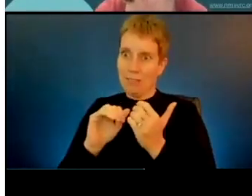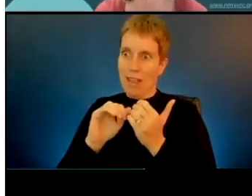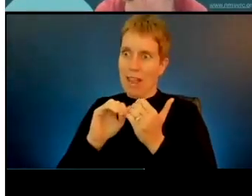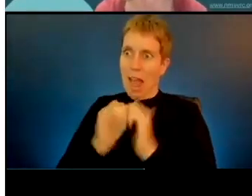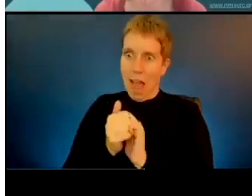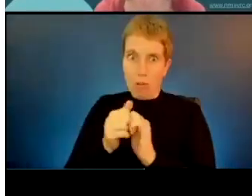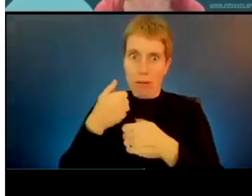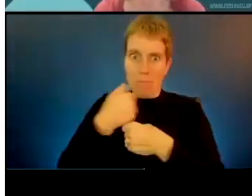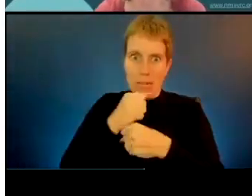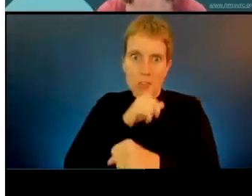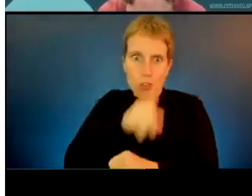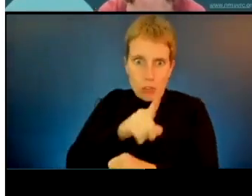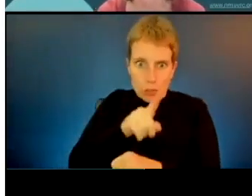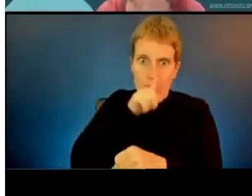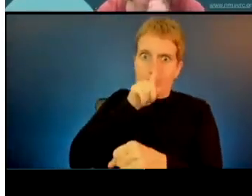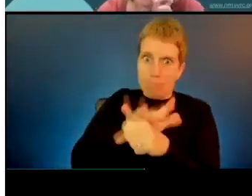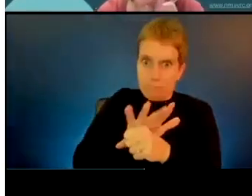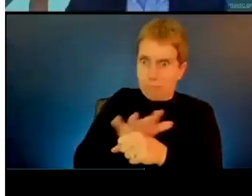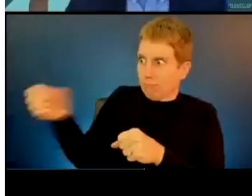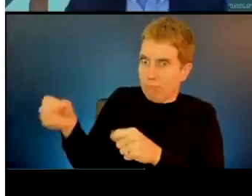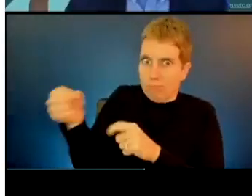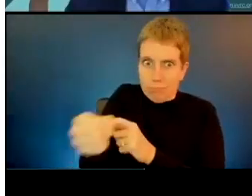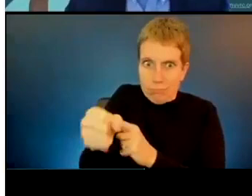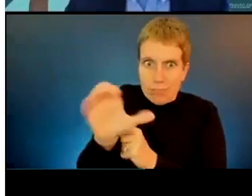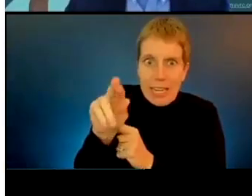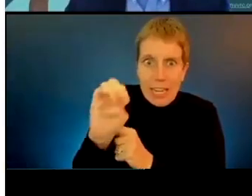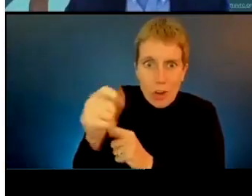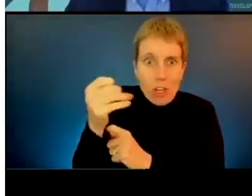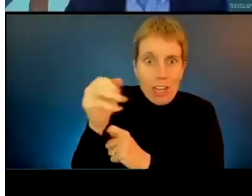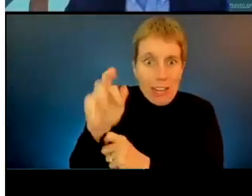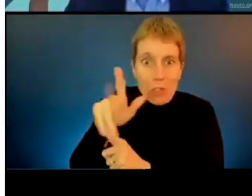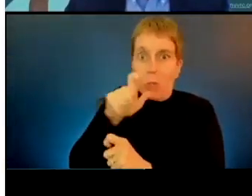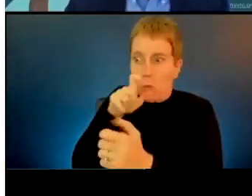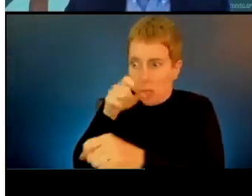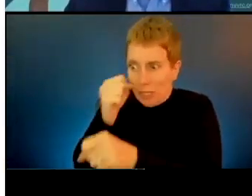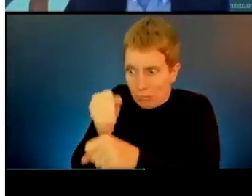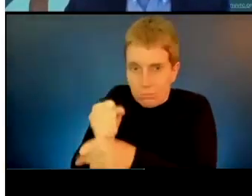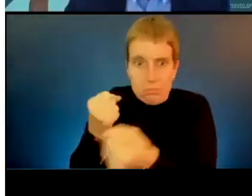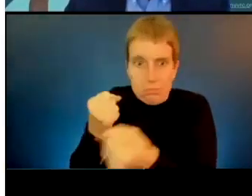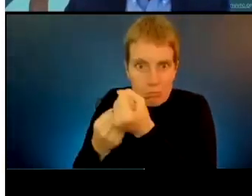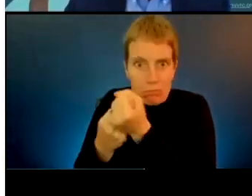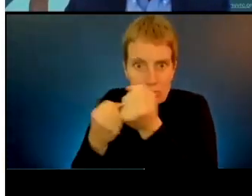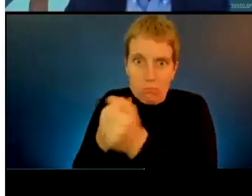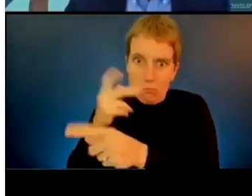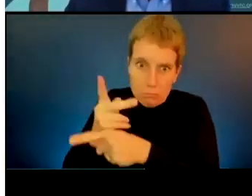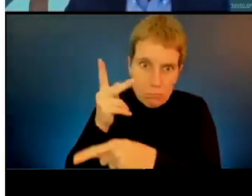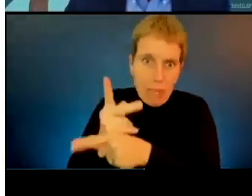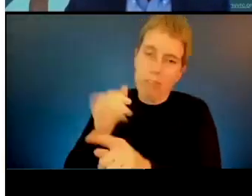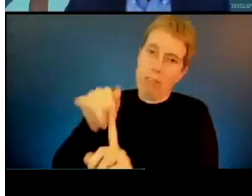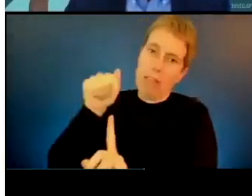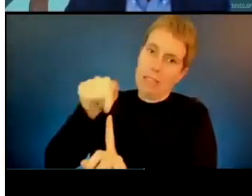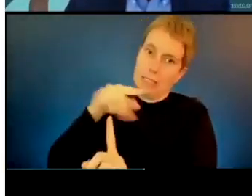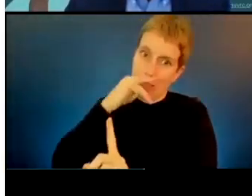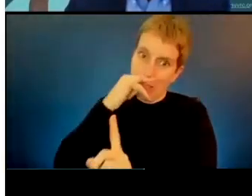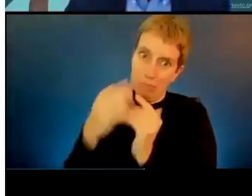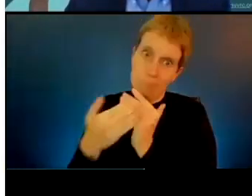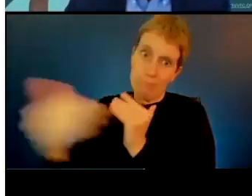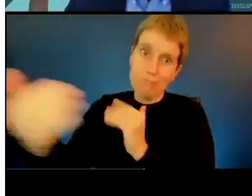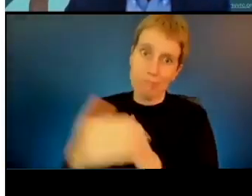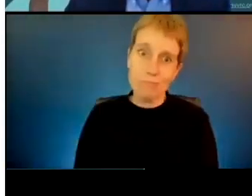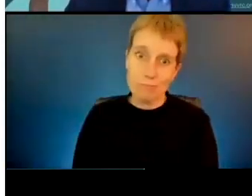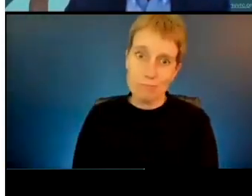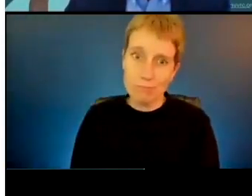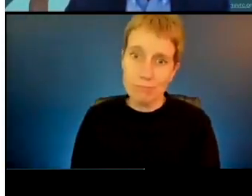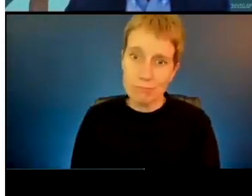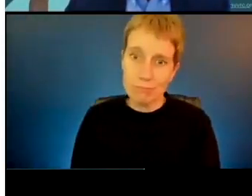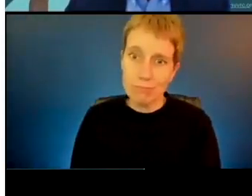and support that child? Great. Thank you so much, Rochelle. And thanks again to all who sent in questions, and thanks to all of our